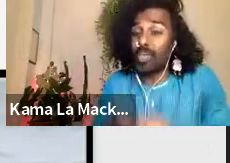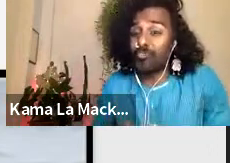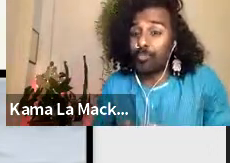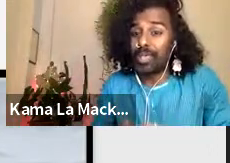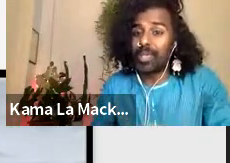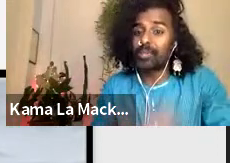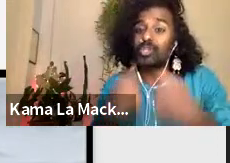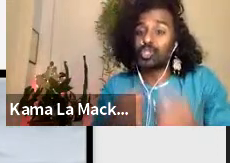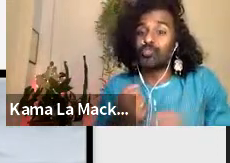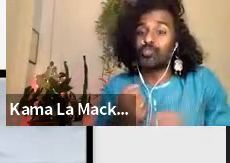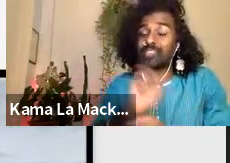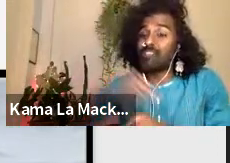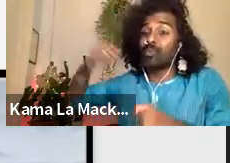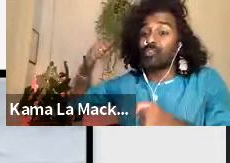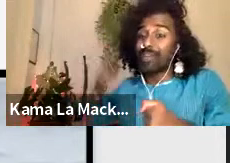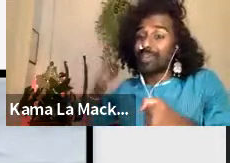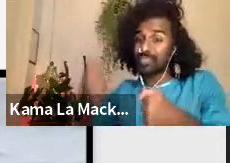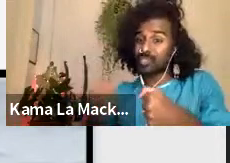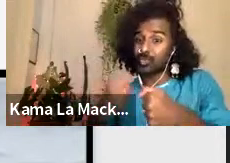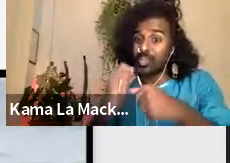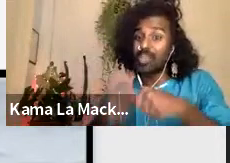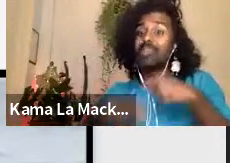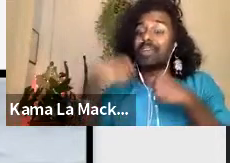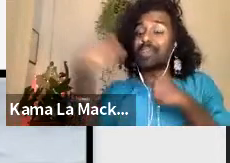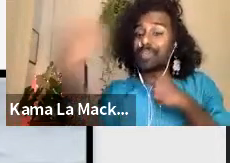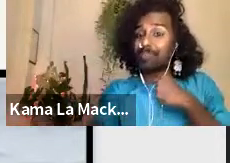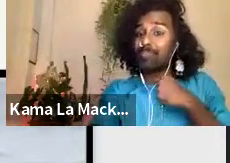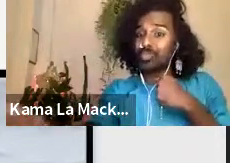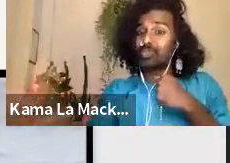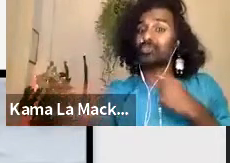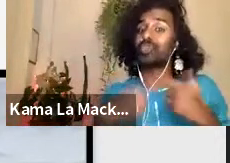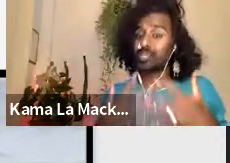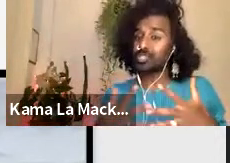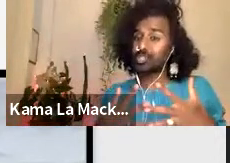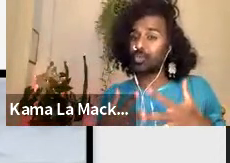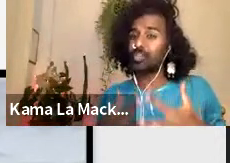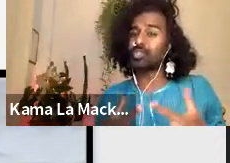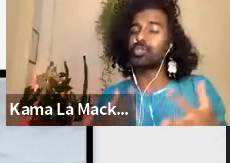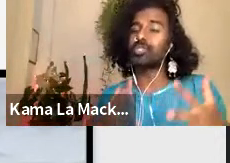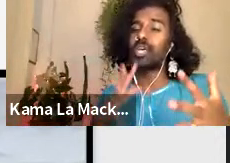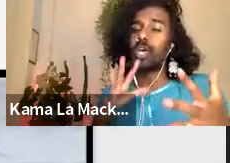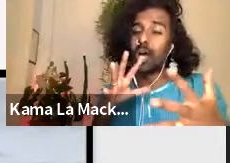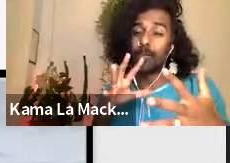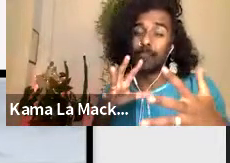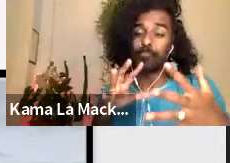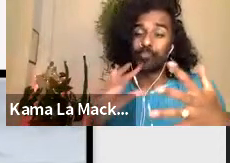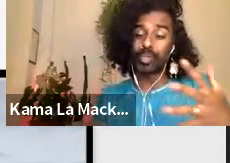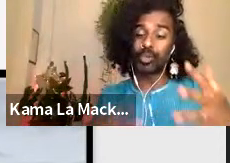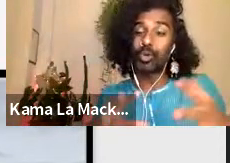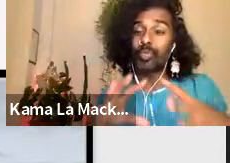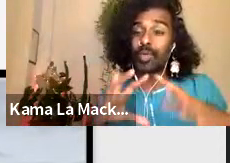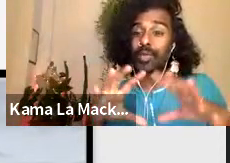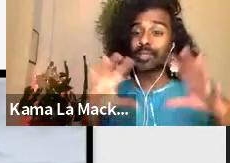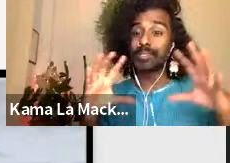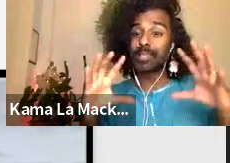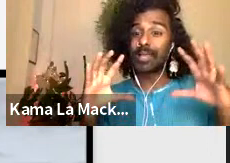rearticulate a way of being, not just of myself, but of my history, that I can then pass on to the next generations.